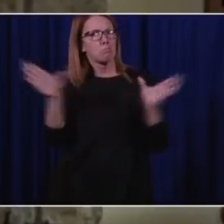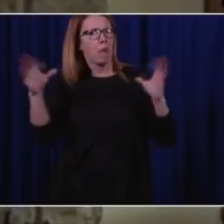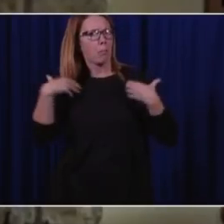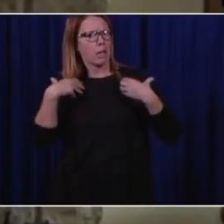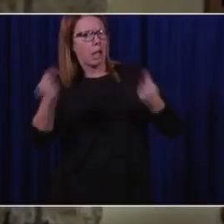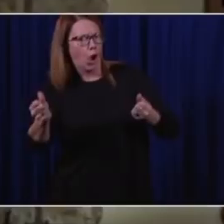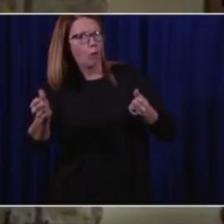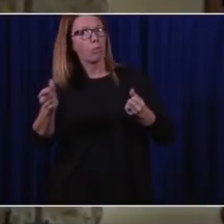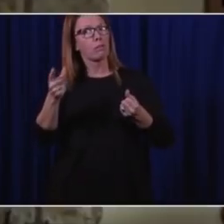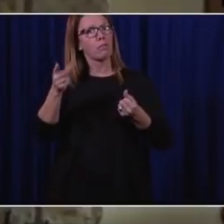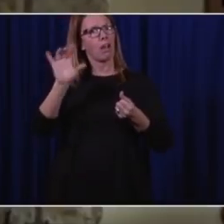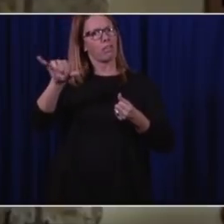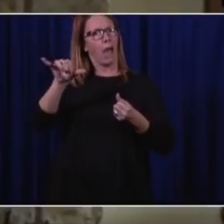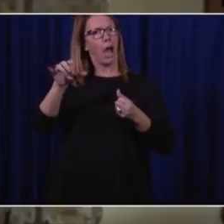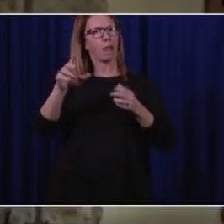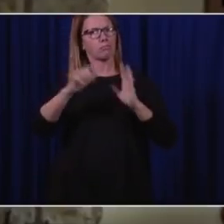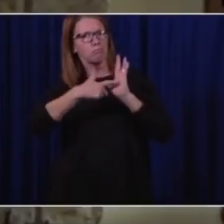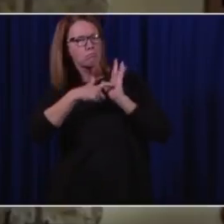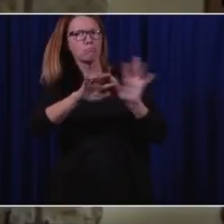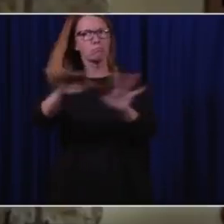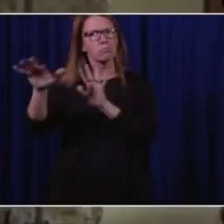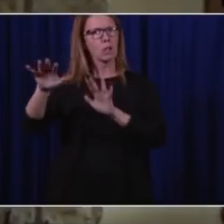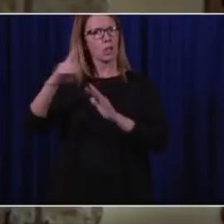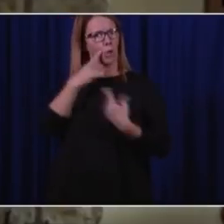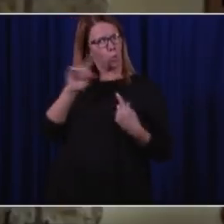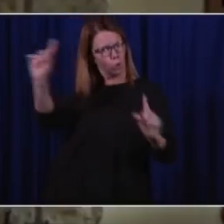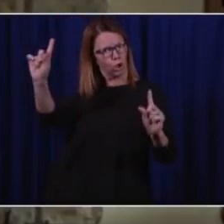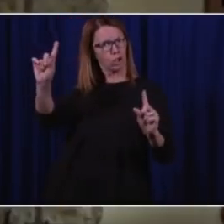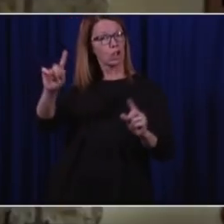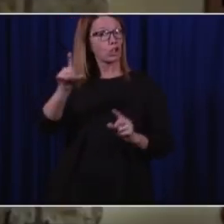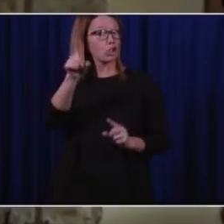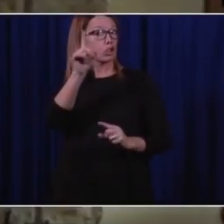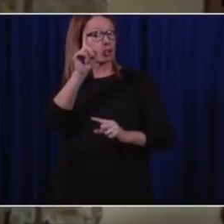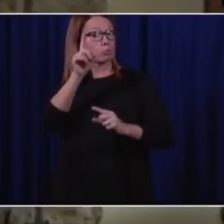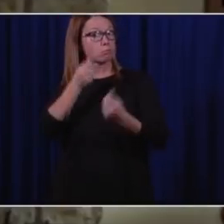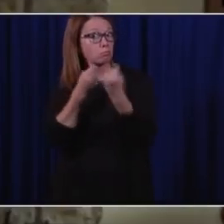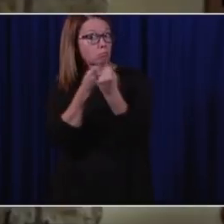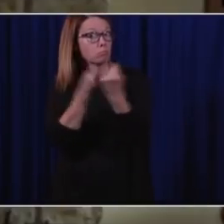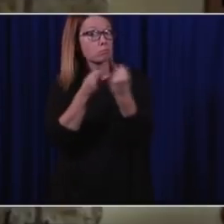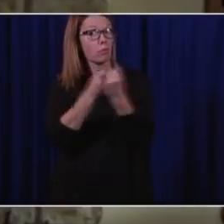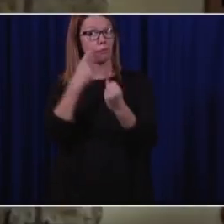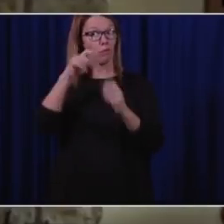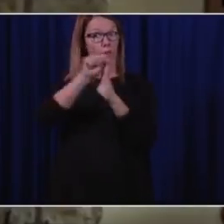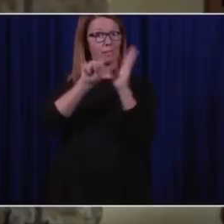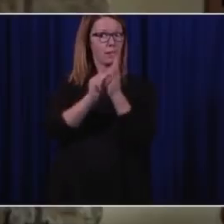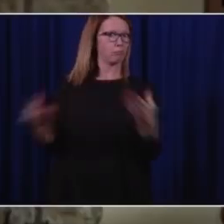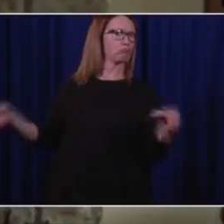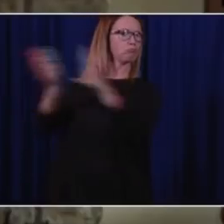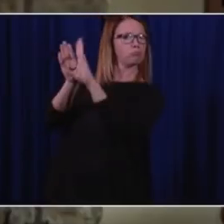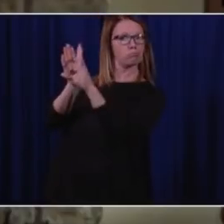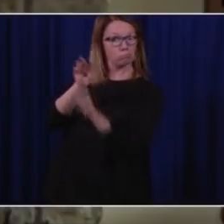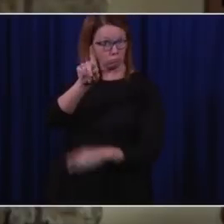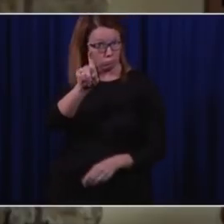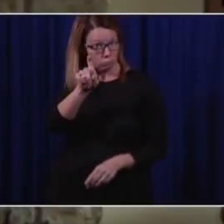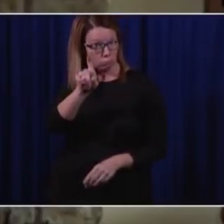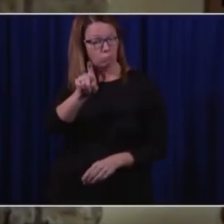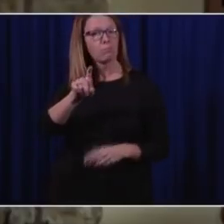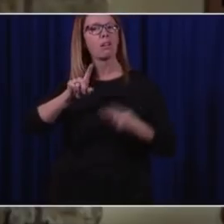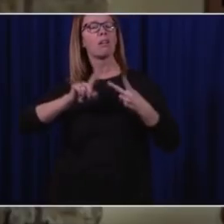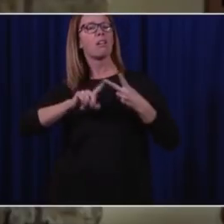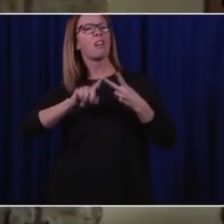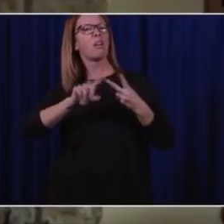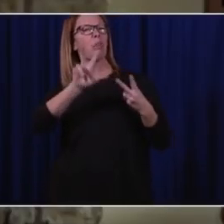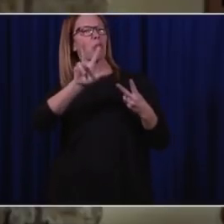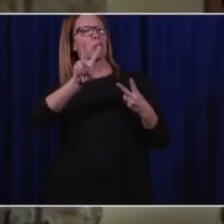they worked. Do you support a statewide shutdown? And for you, Governor, at this point, about 32%